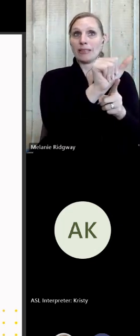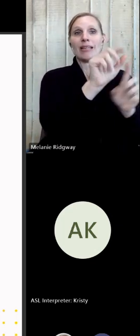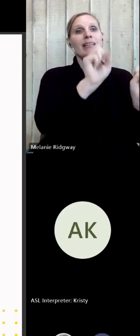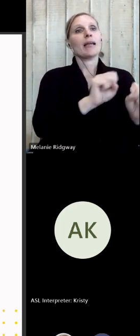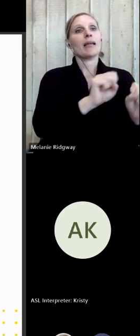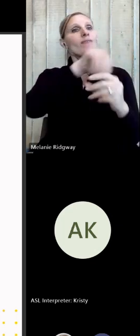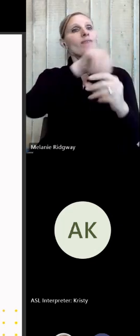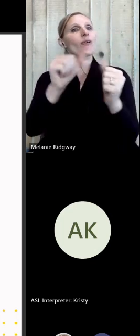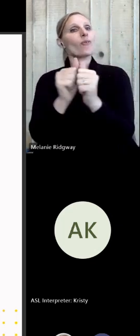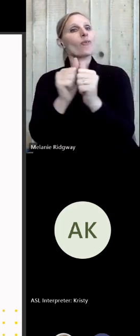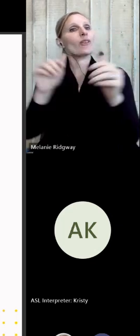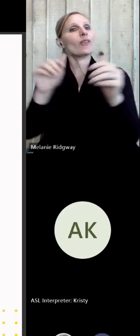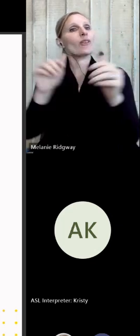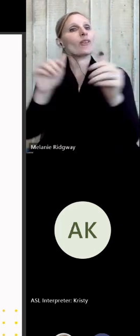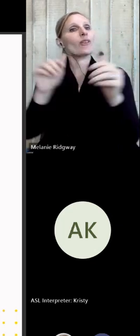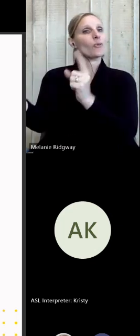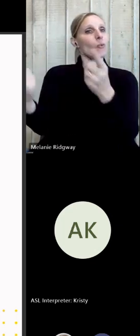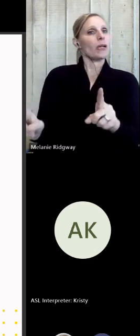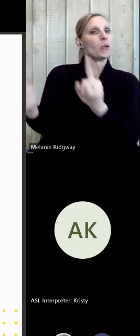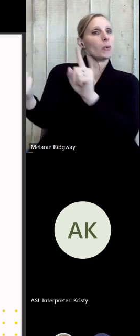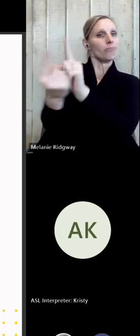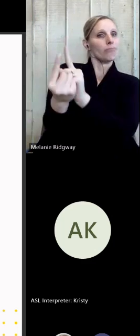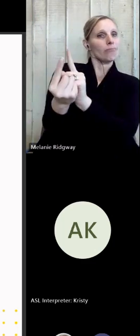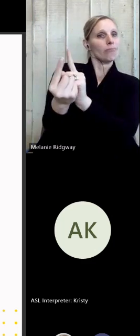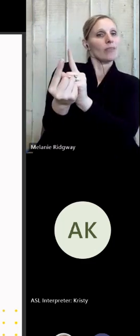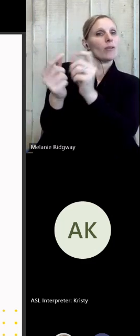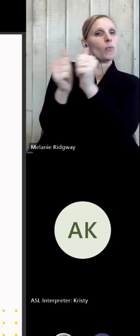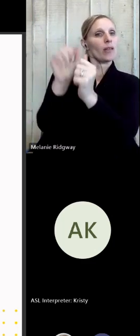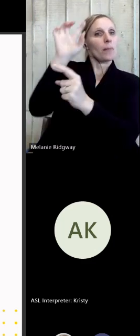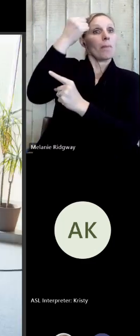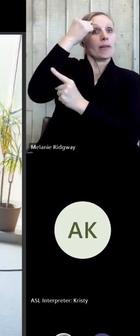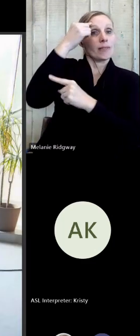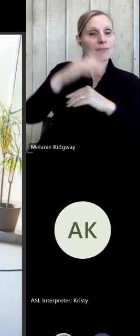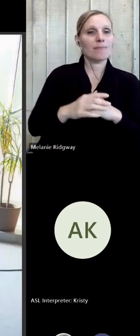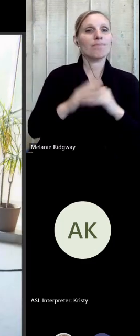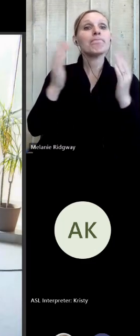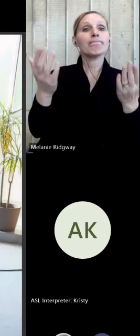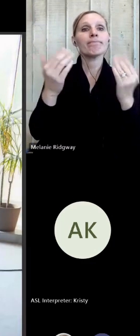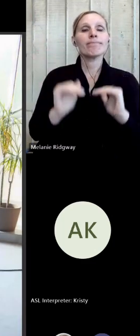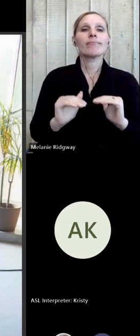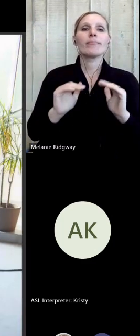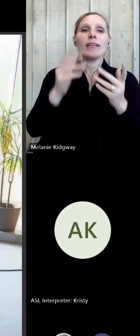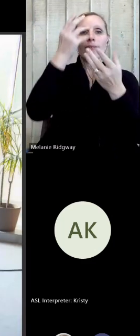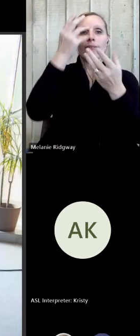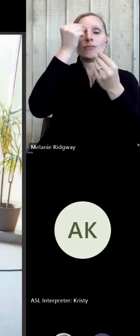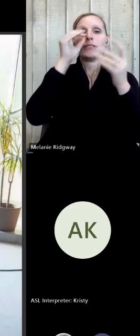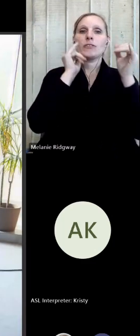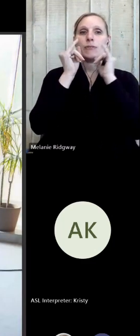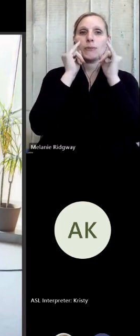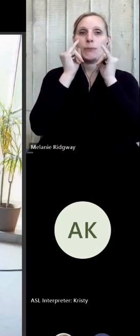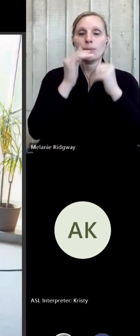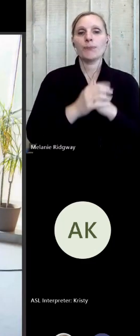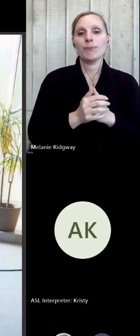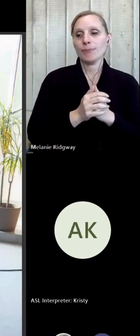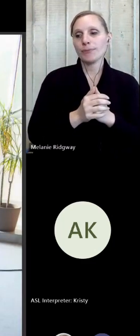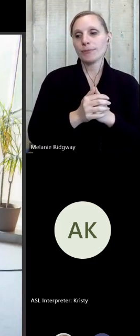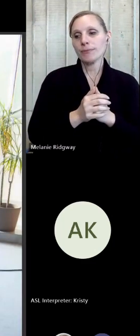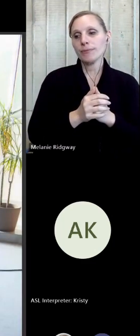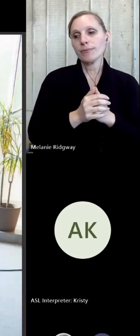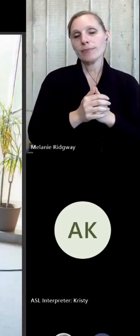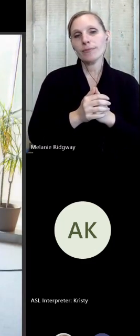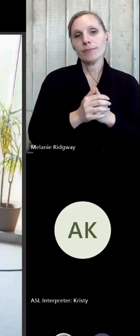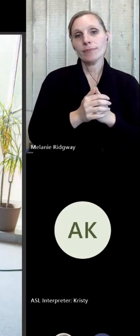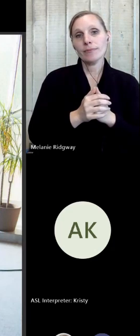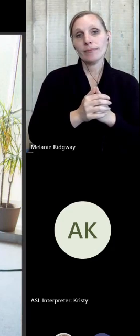up, informational interviews. Please forward. We see an image